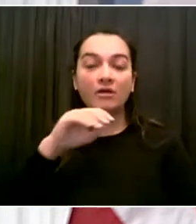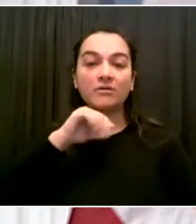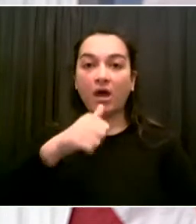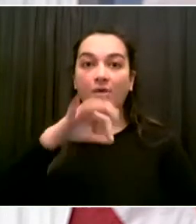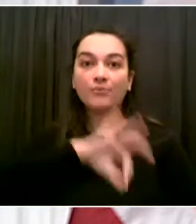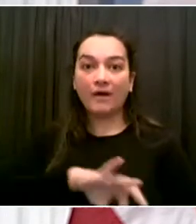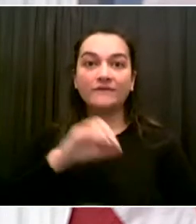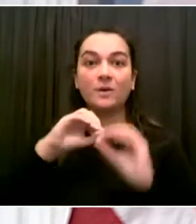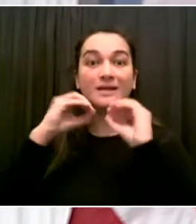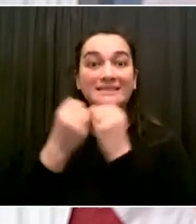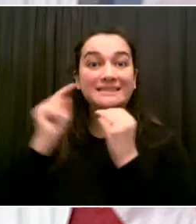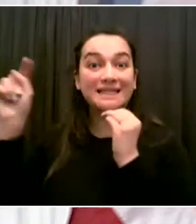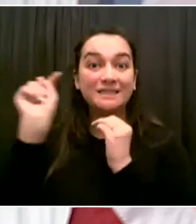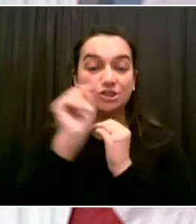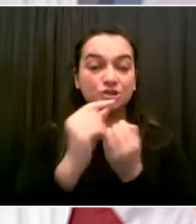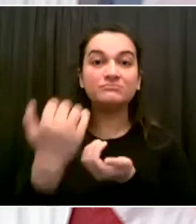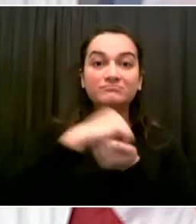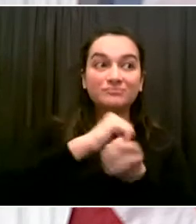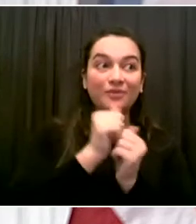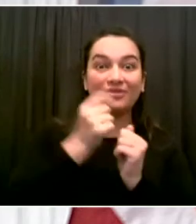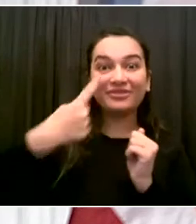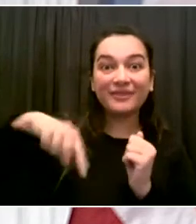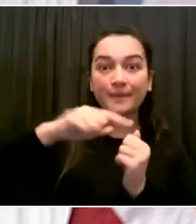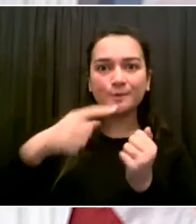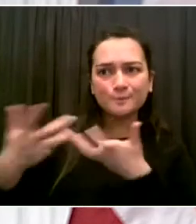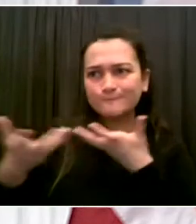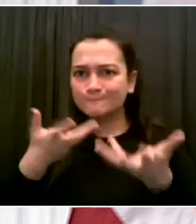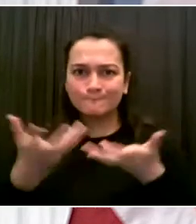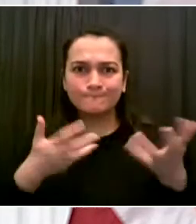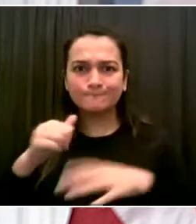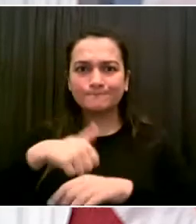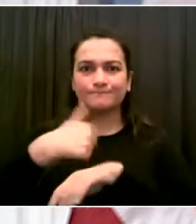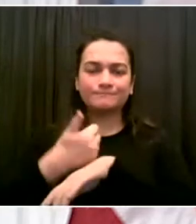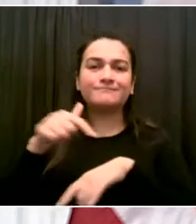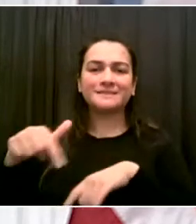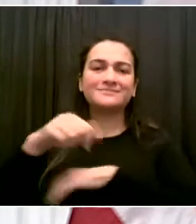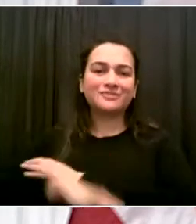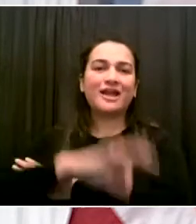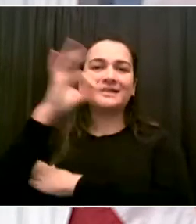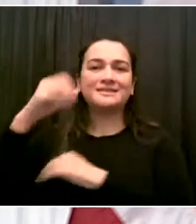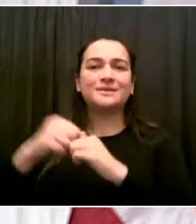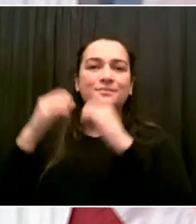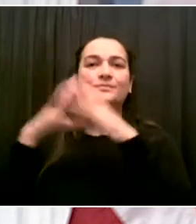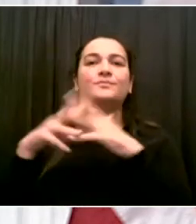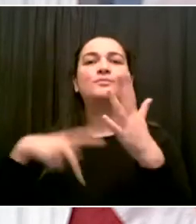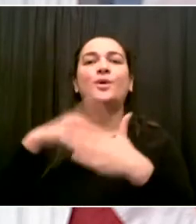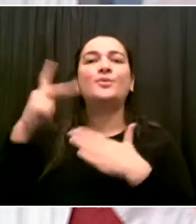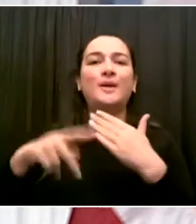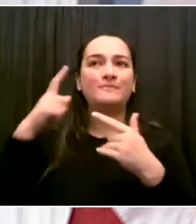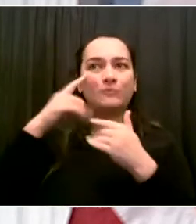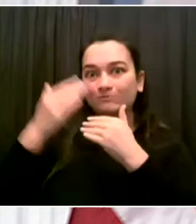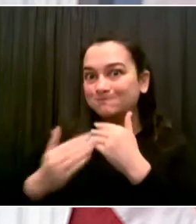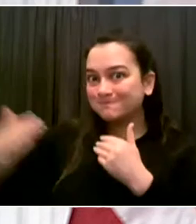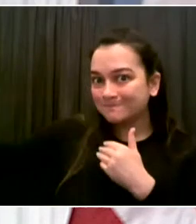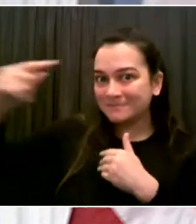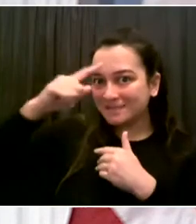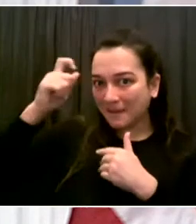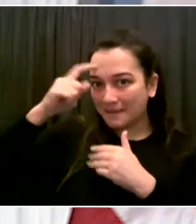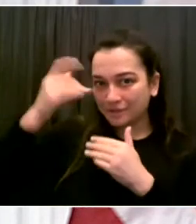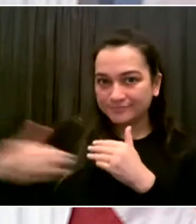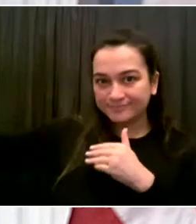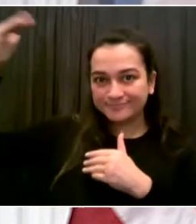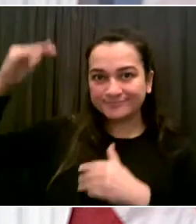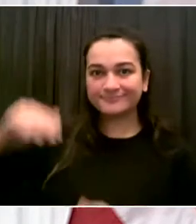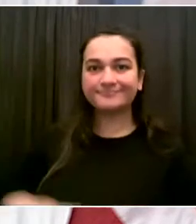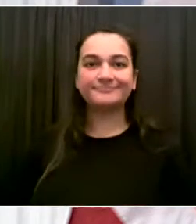programming into one place in a really holistic way where academics, enrichment, social emotional learning, and supports are all in